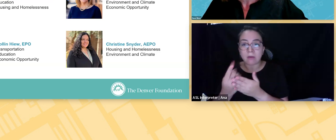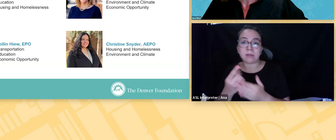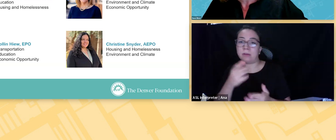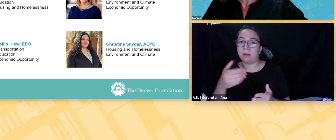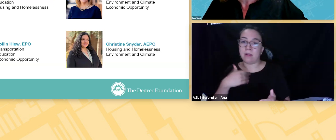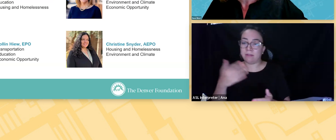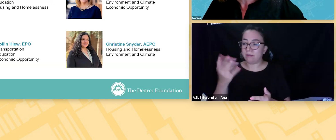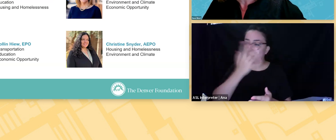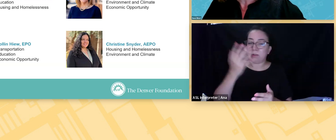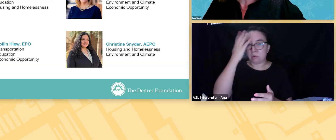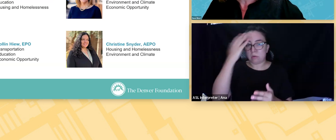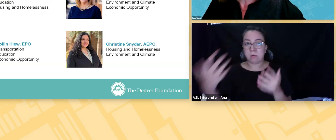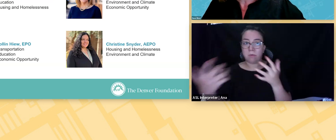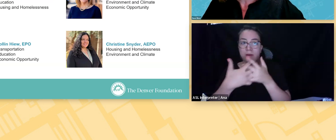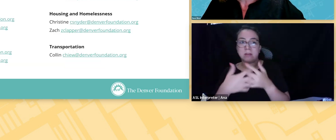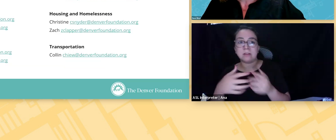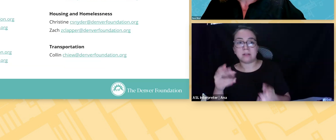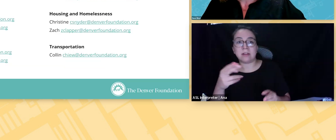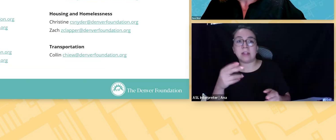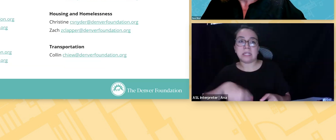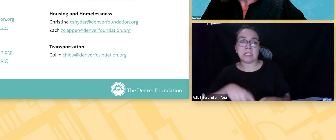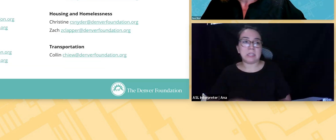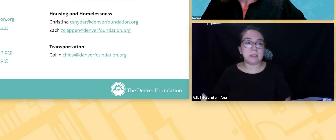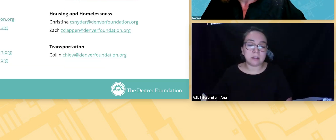have a face to put with those names.